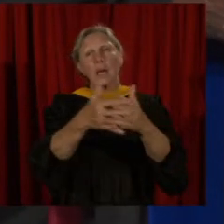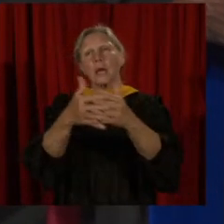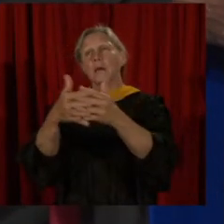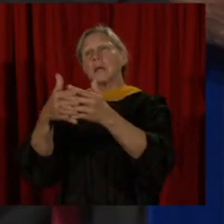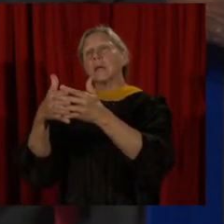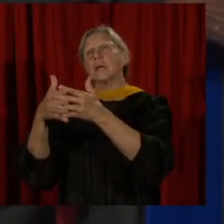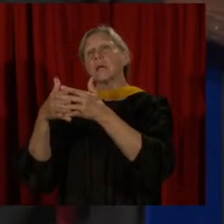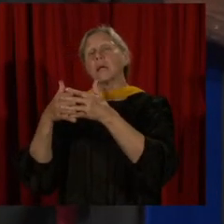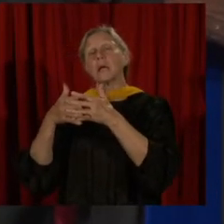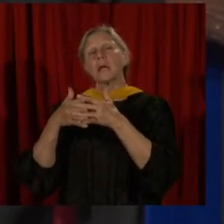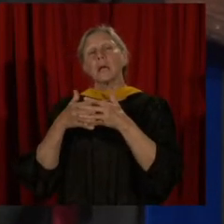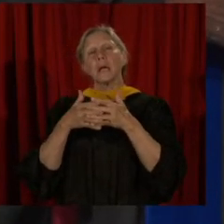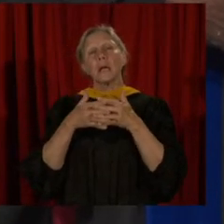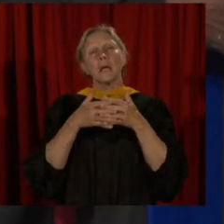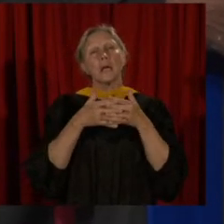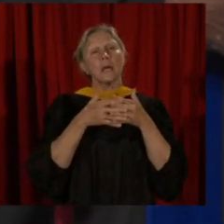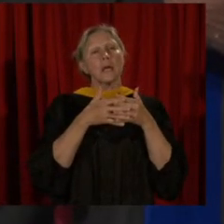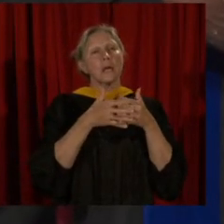America,